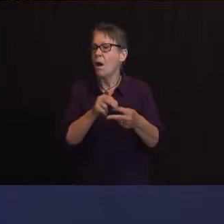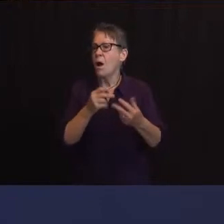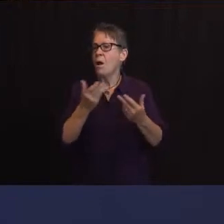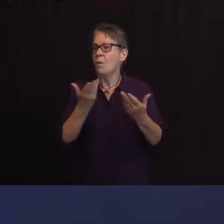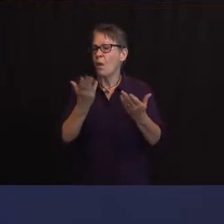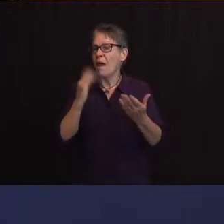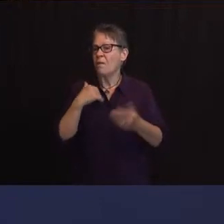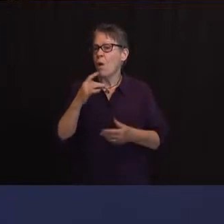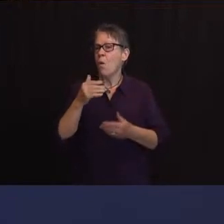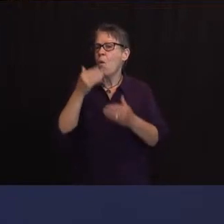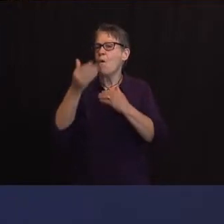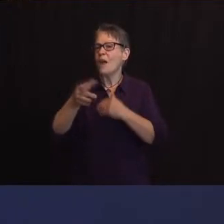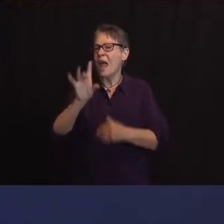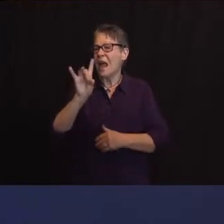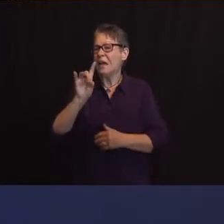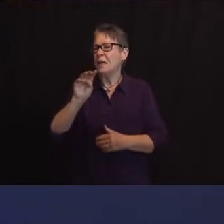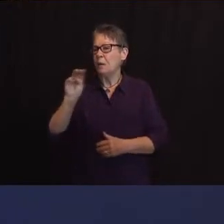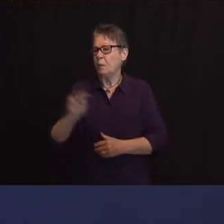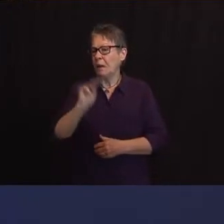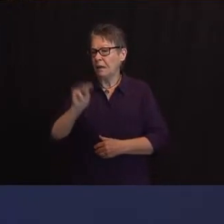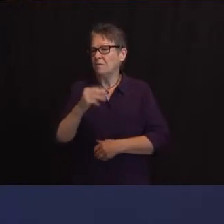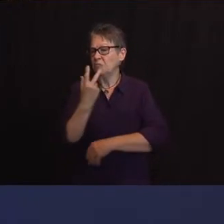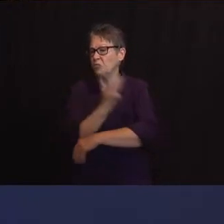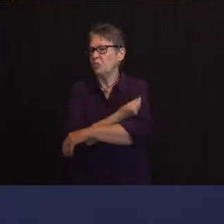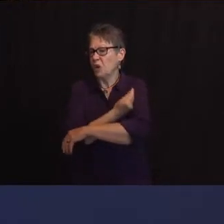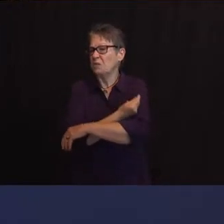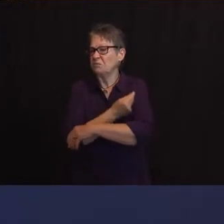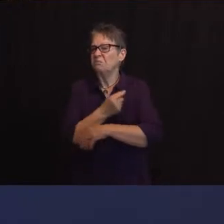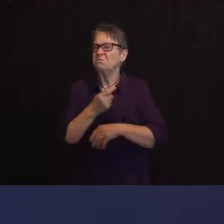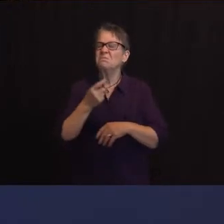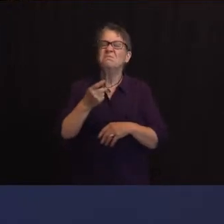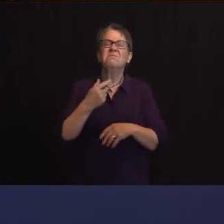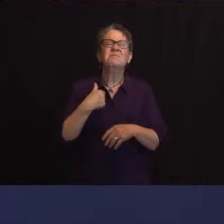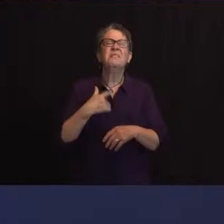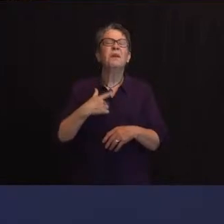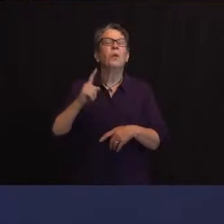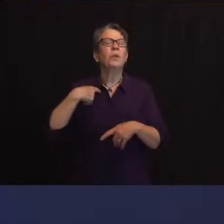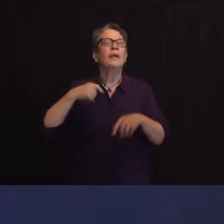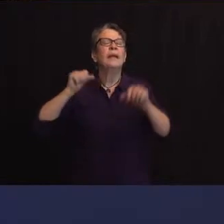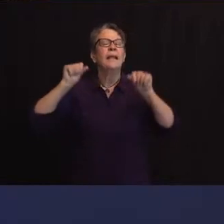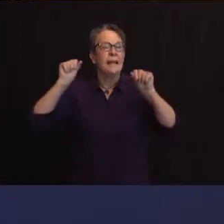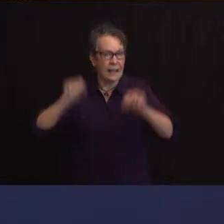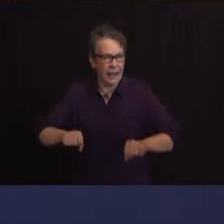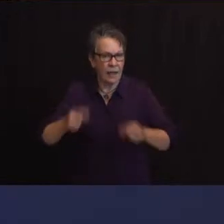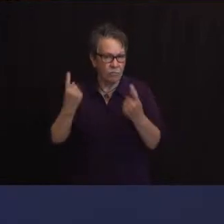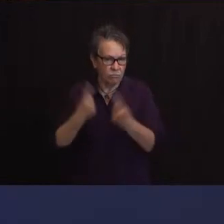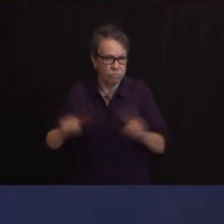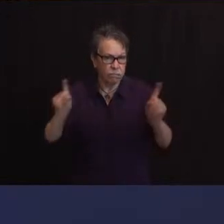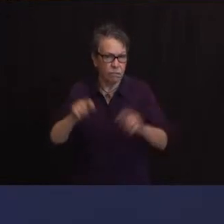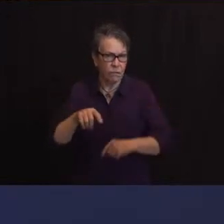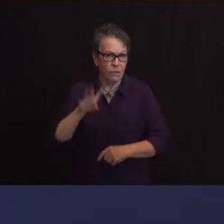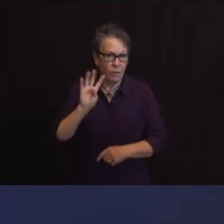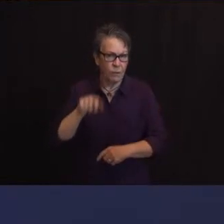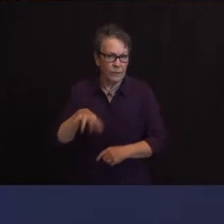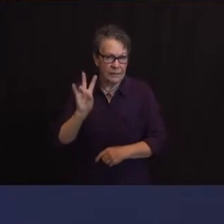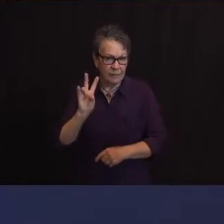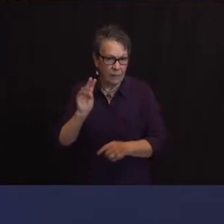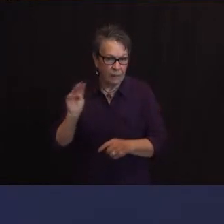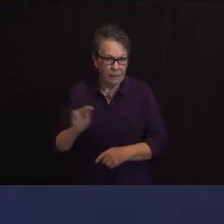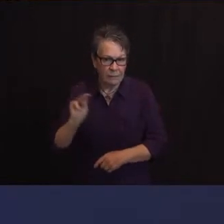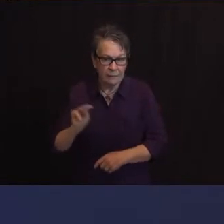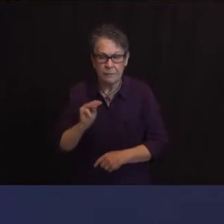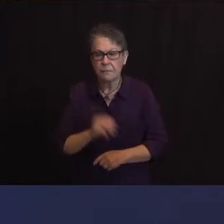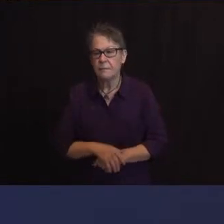J&J and the continued production out of Pfizer and Moderna, that total of 8.4 million, 1 million J&J